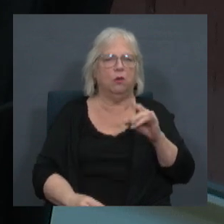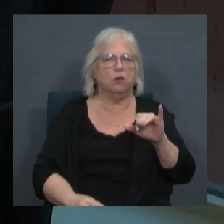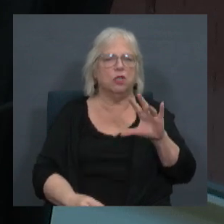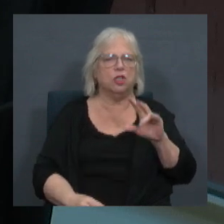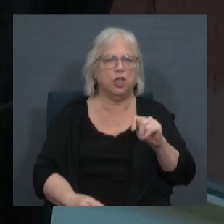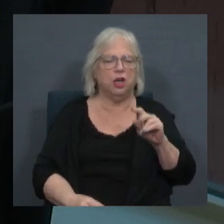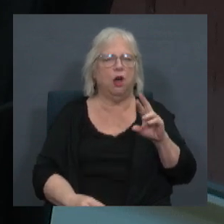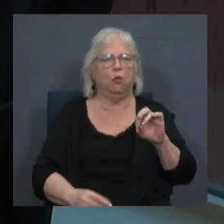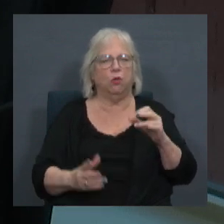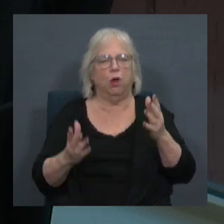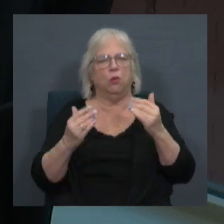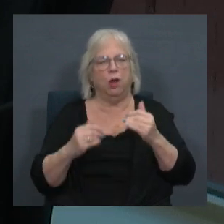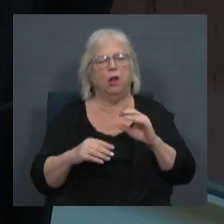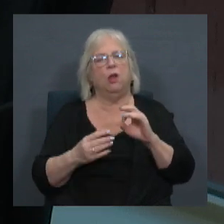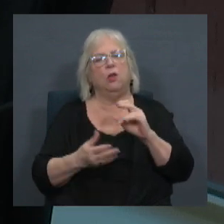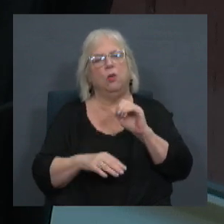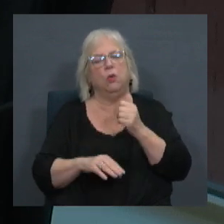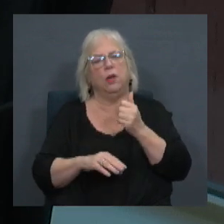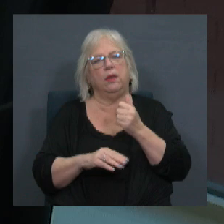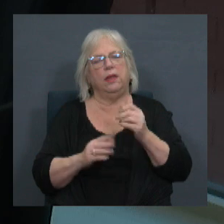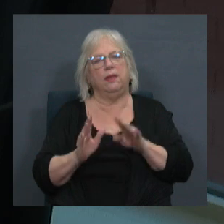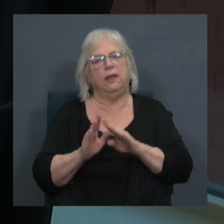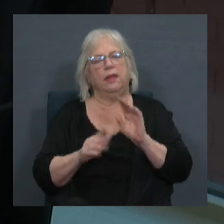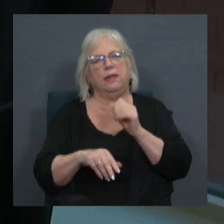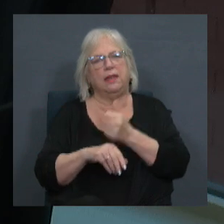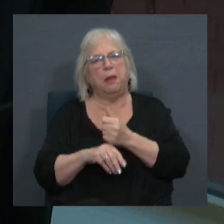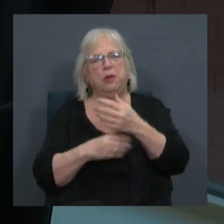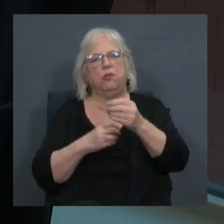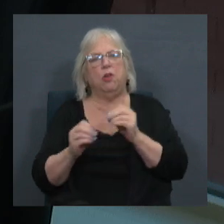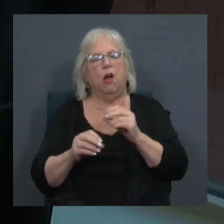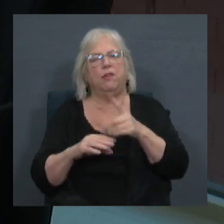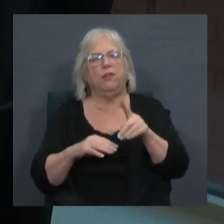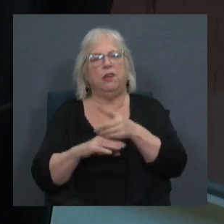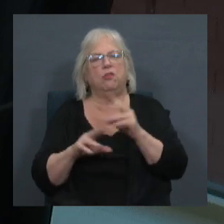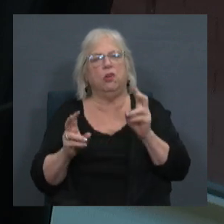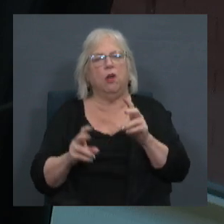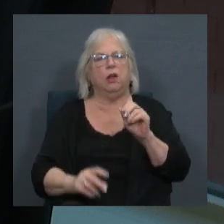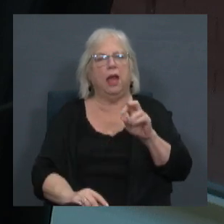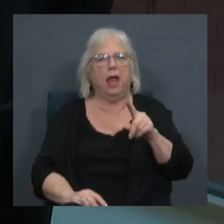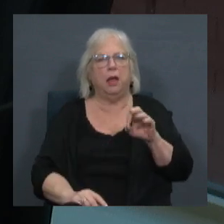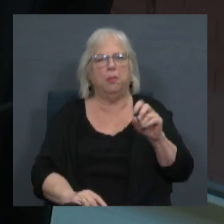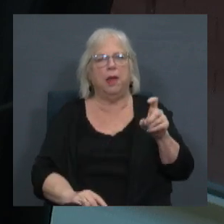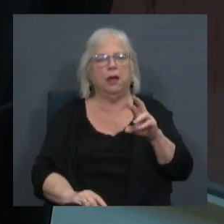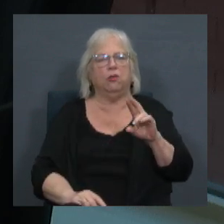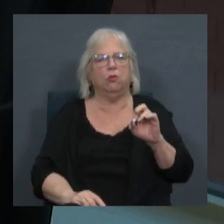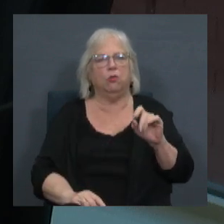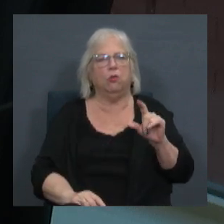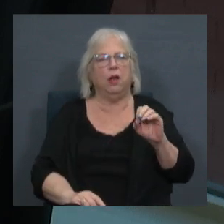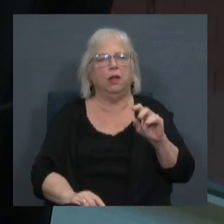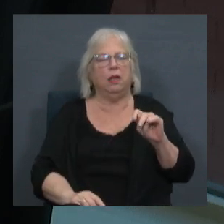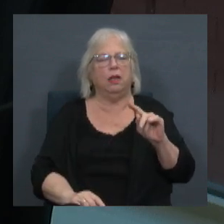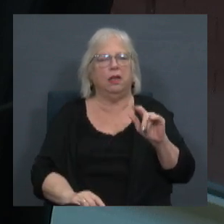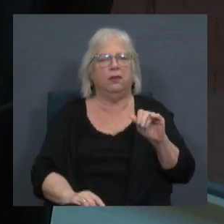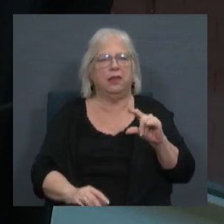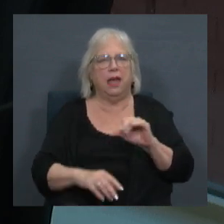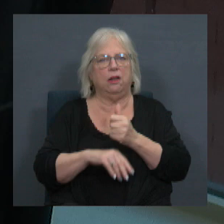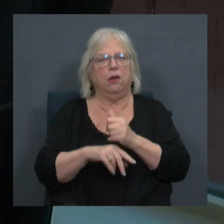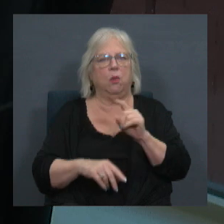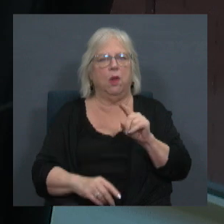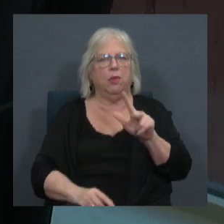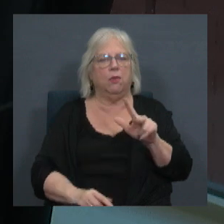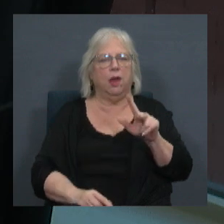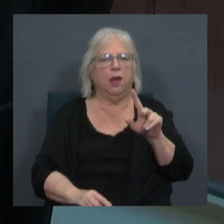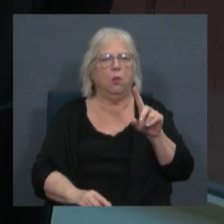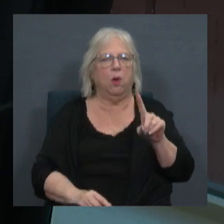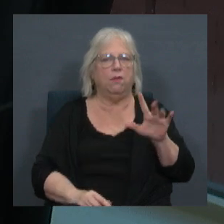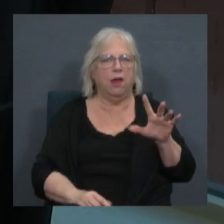approve a planned zoning development and to establish a planned office district titled Apex Real Estate POD located at 13151